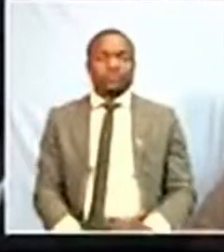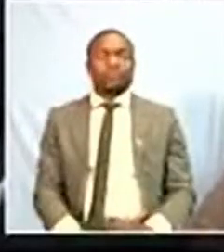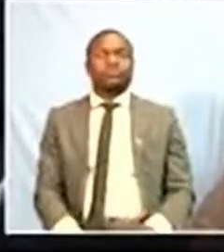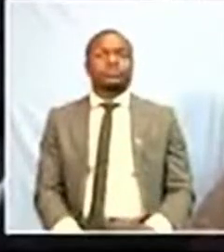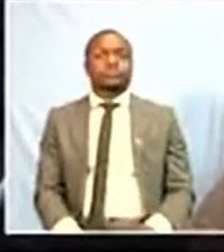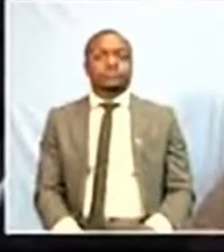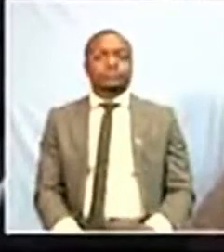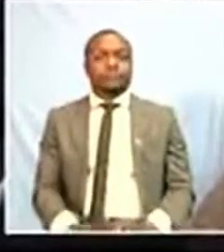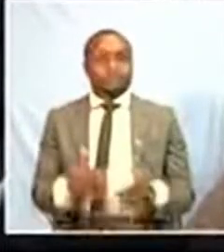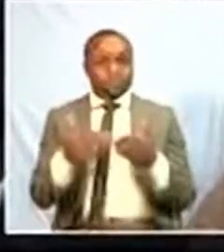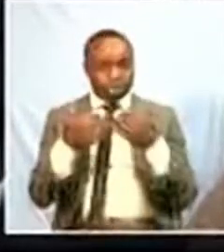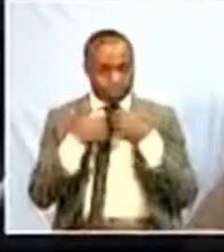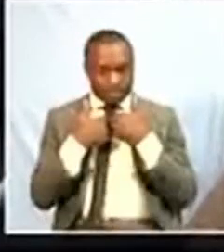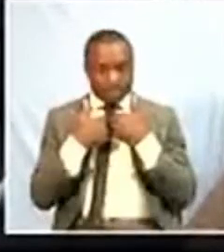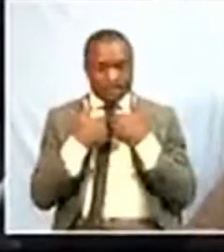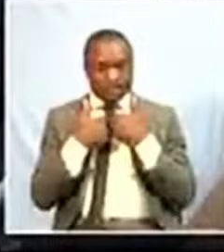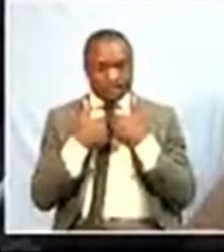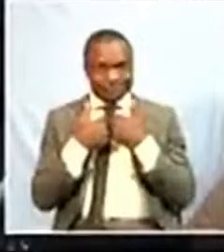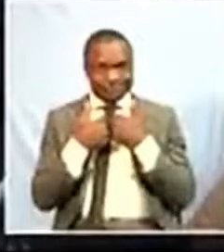included